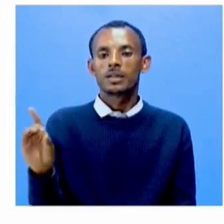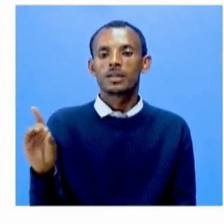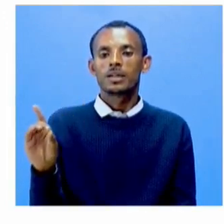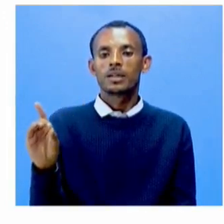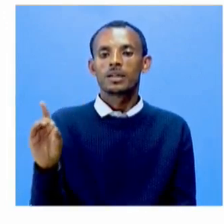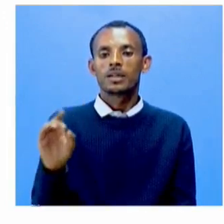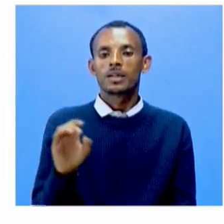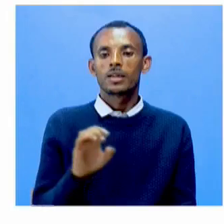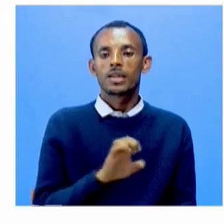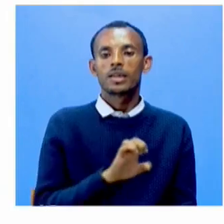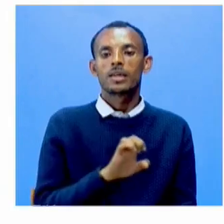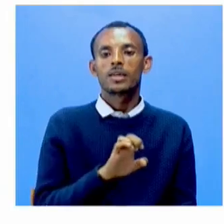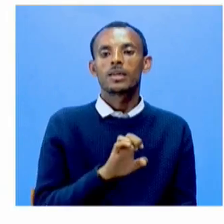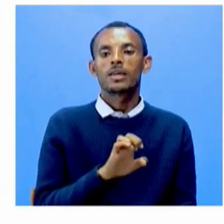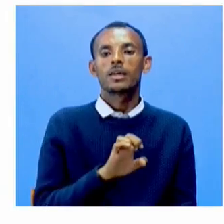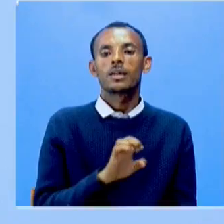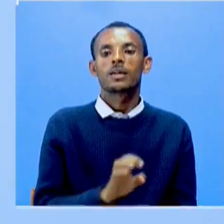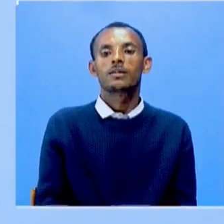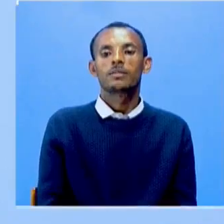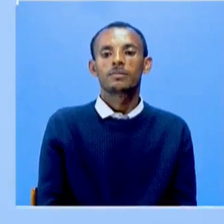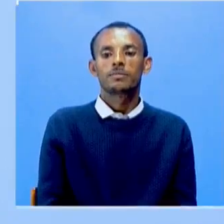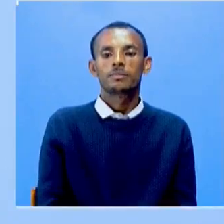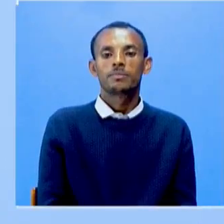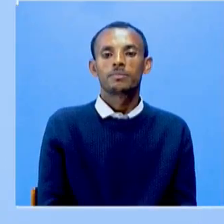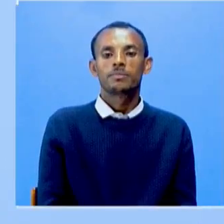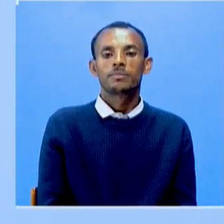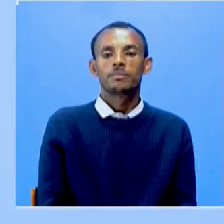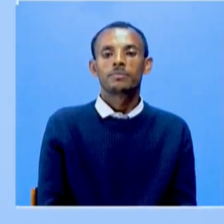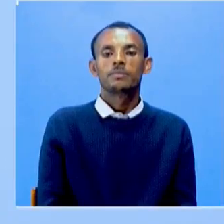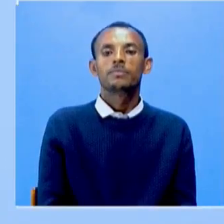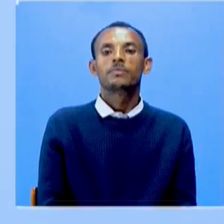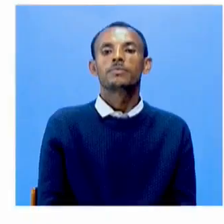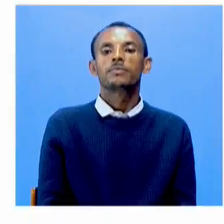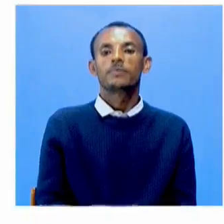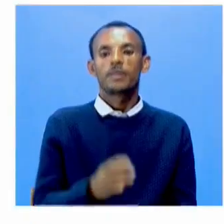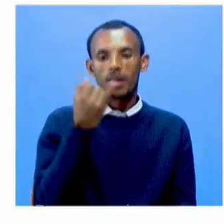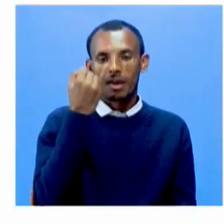D, E. If